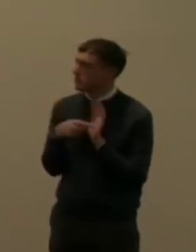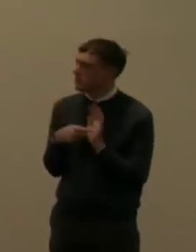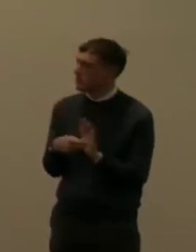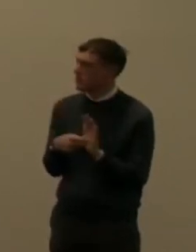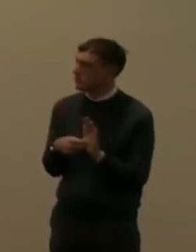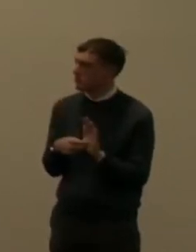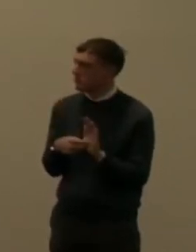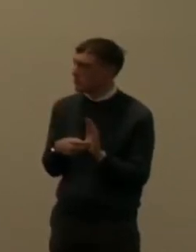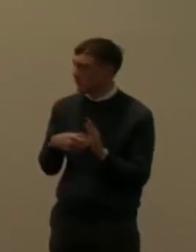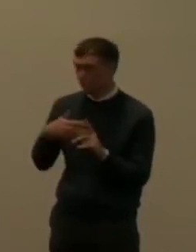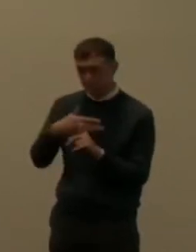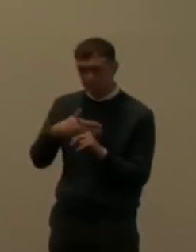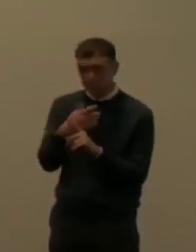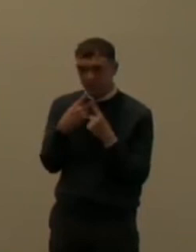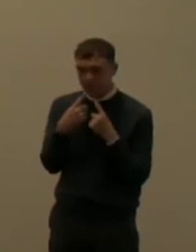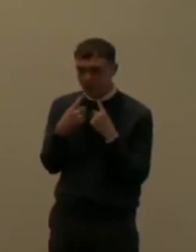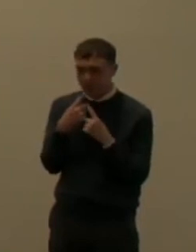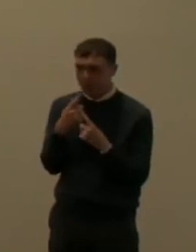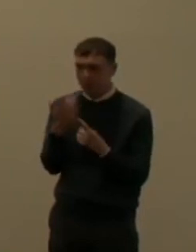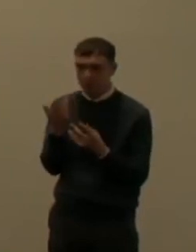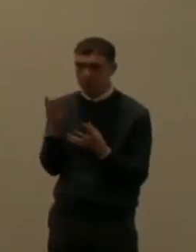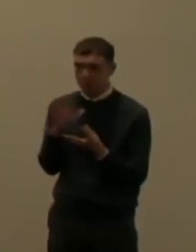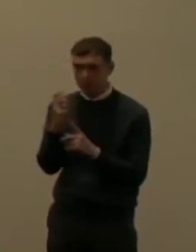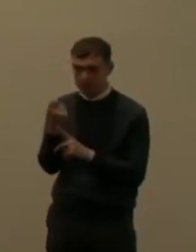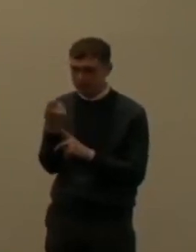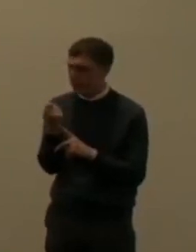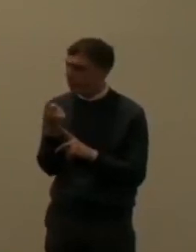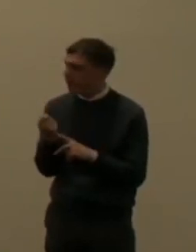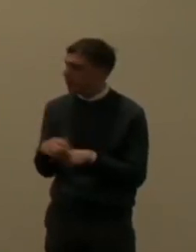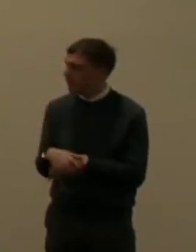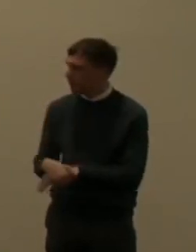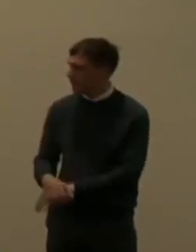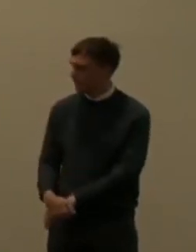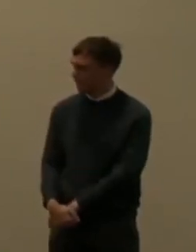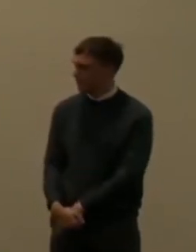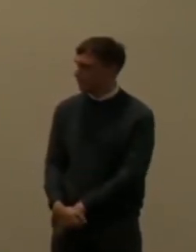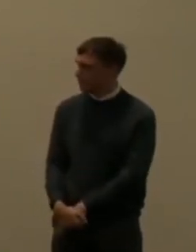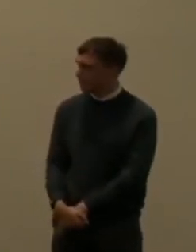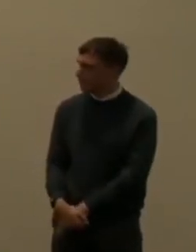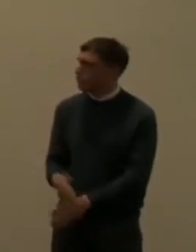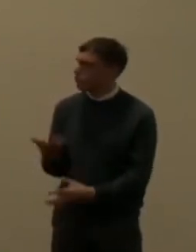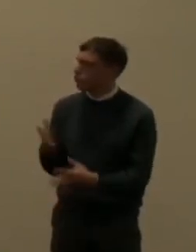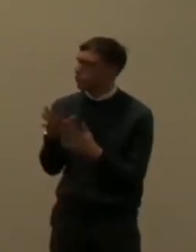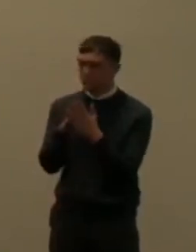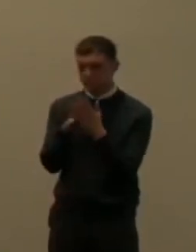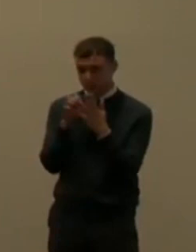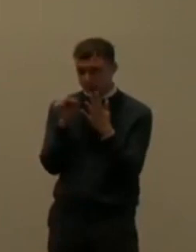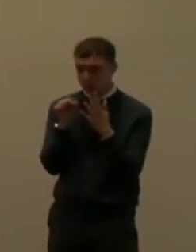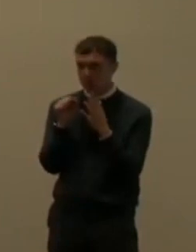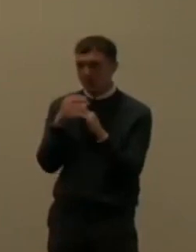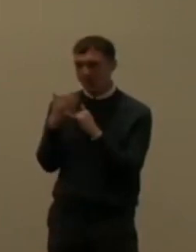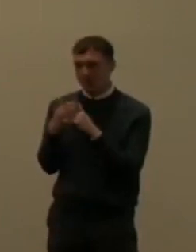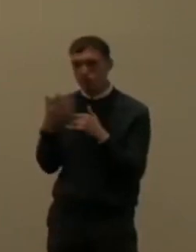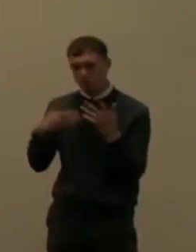test automation executed successfully, and what's happening even is that it's taking a screenshot of the end result.